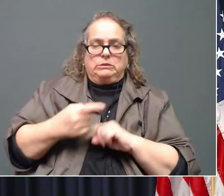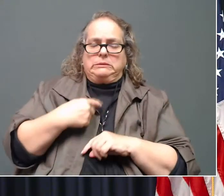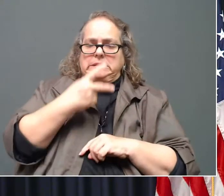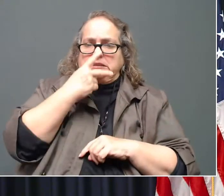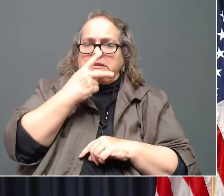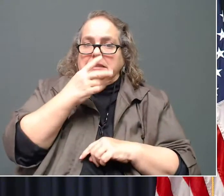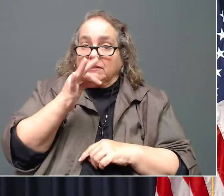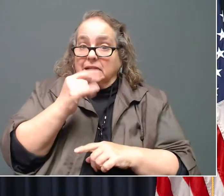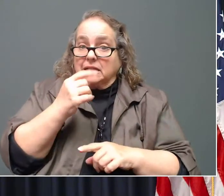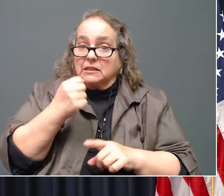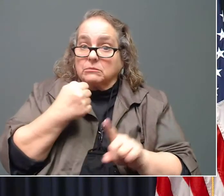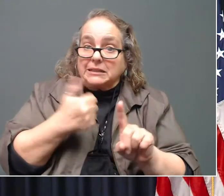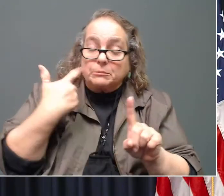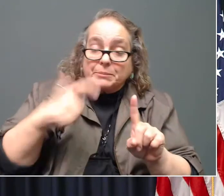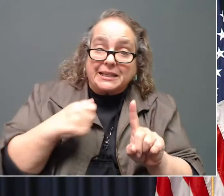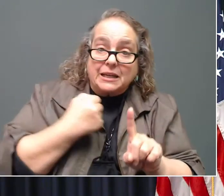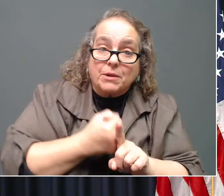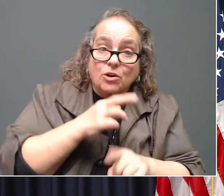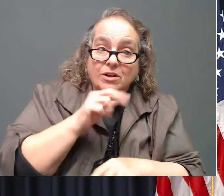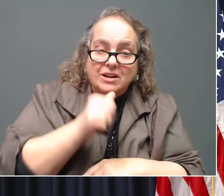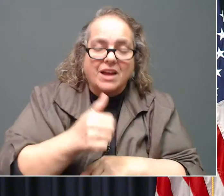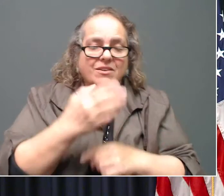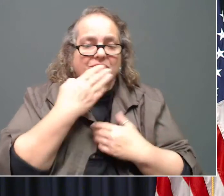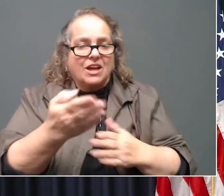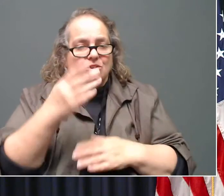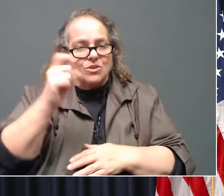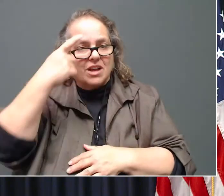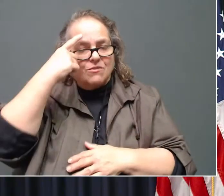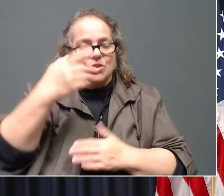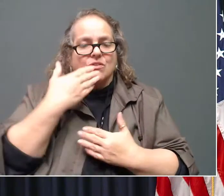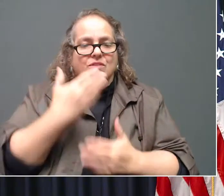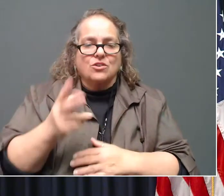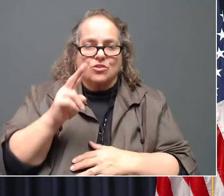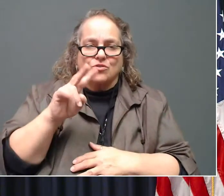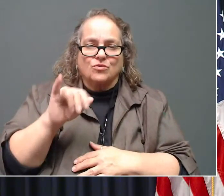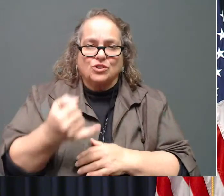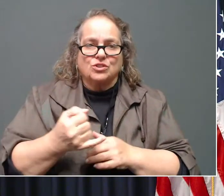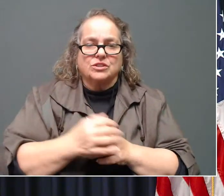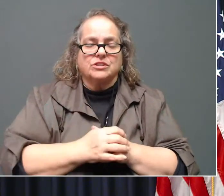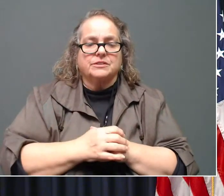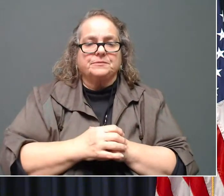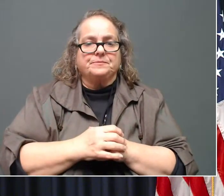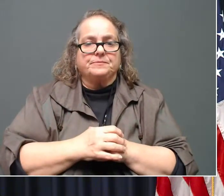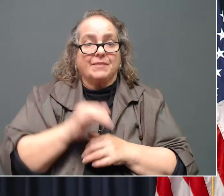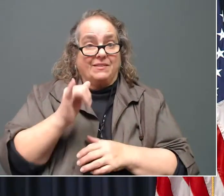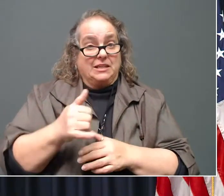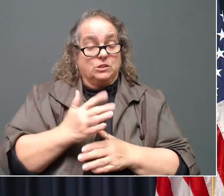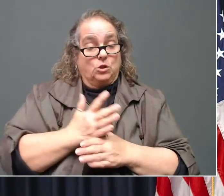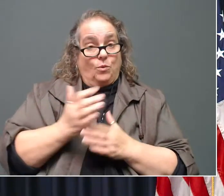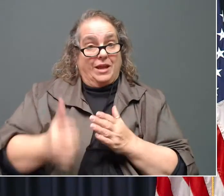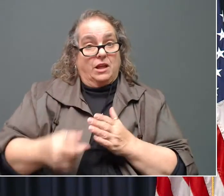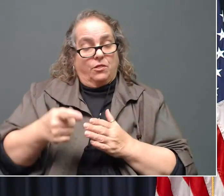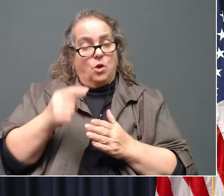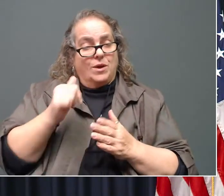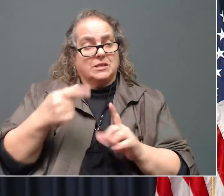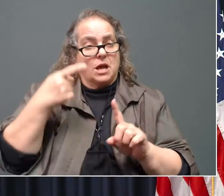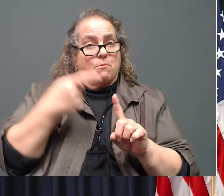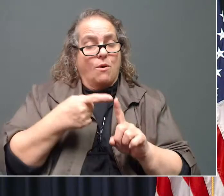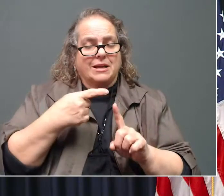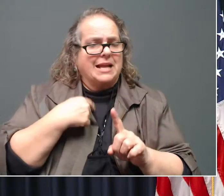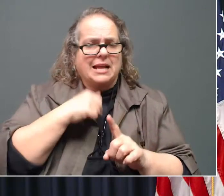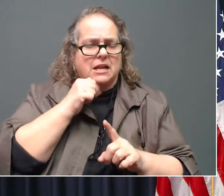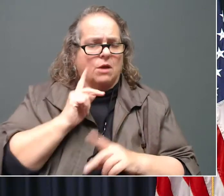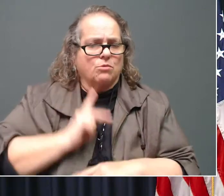Thank you, Governor, and thank you, Virginia. Governor, this weekend there was a moment, I didn't personally see it, but I got a screenshot